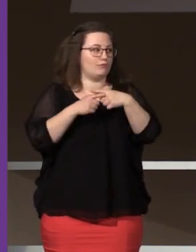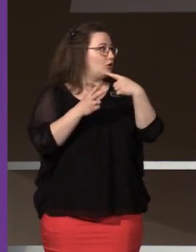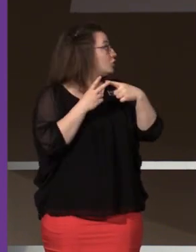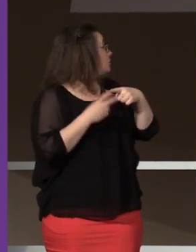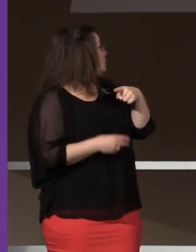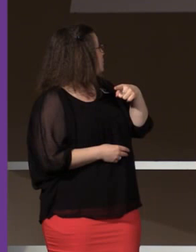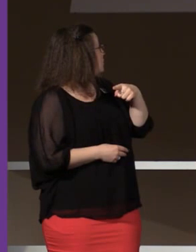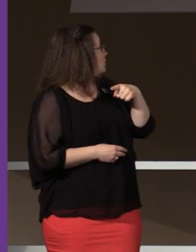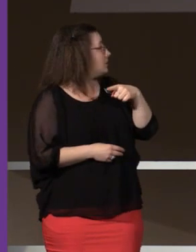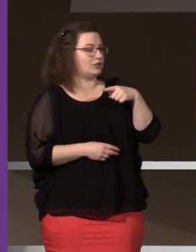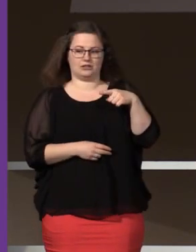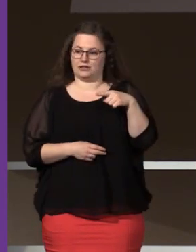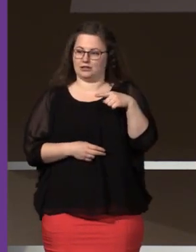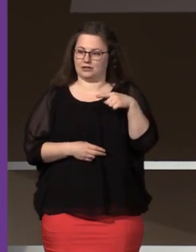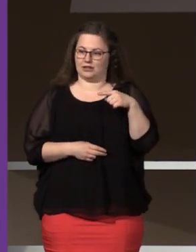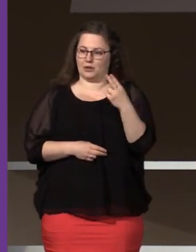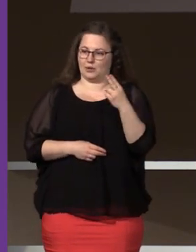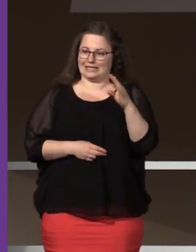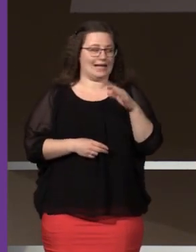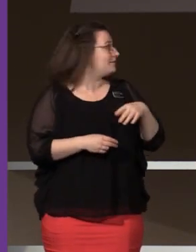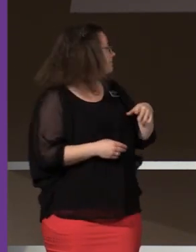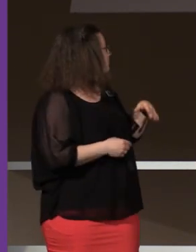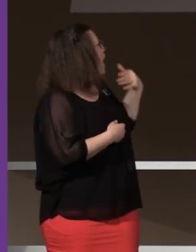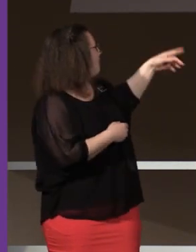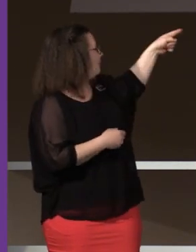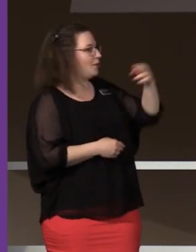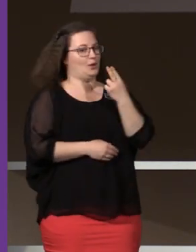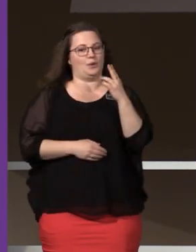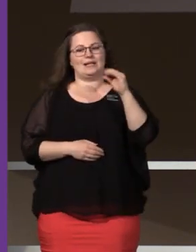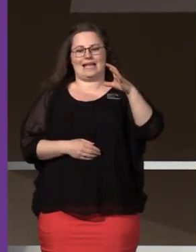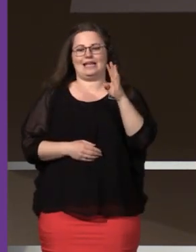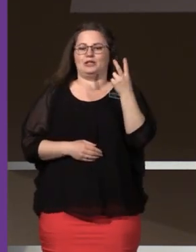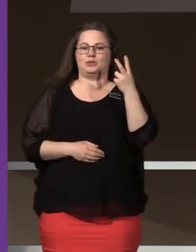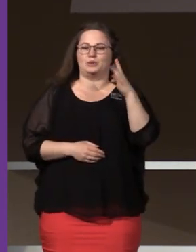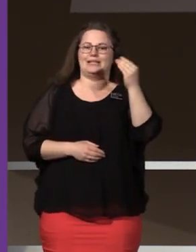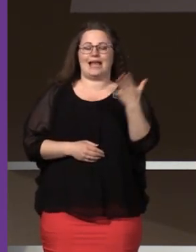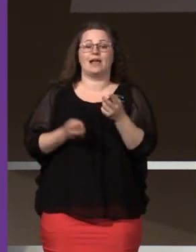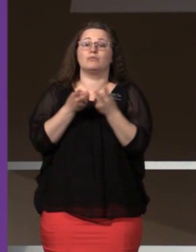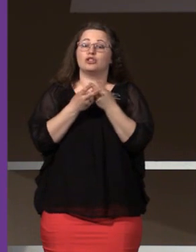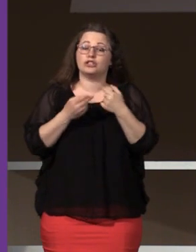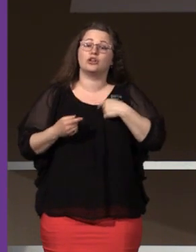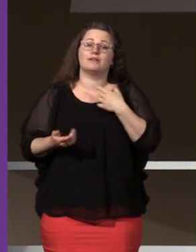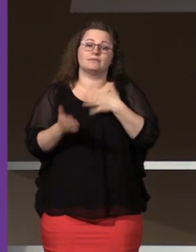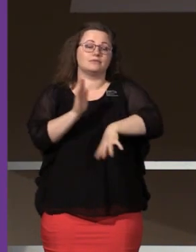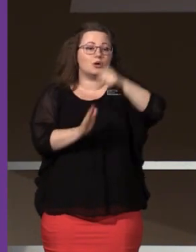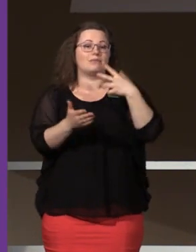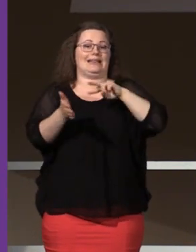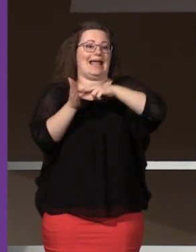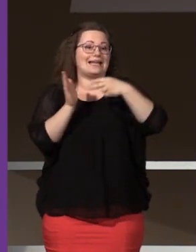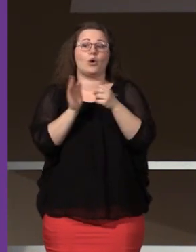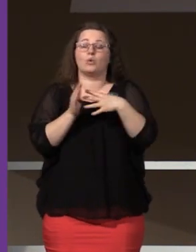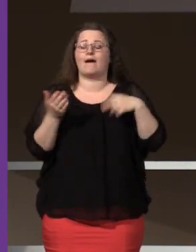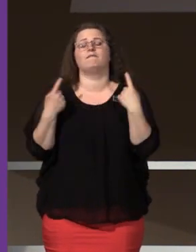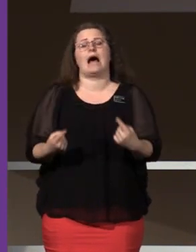Twitter as well. And I'm going to talk about the empowering potential of technology, because technology is absolutely fantastic. Having said